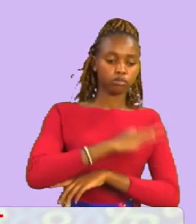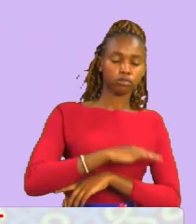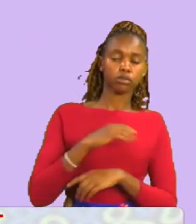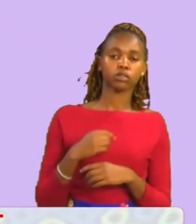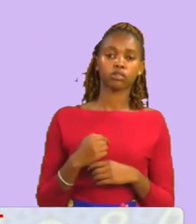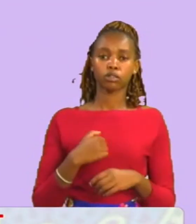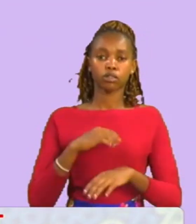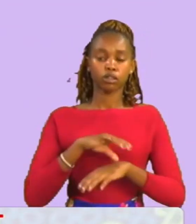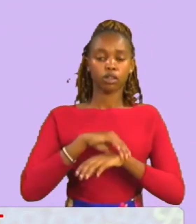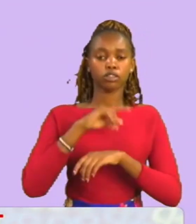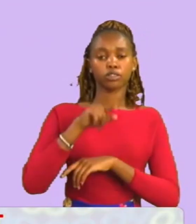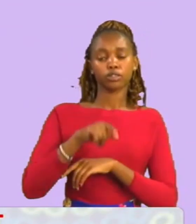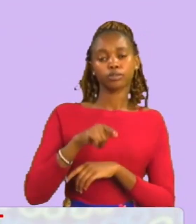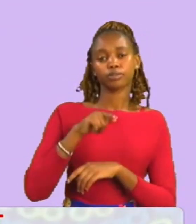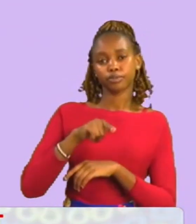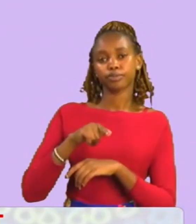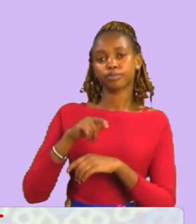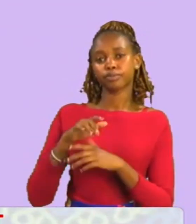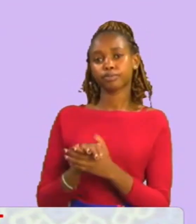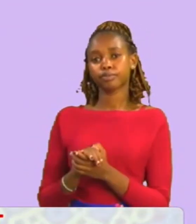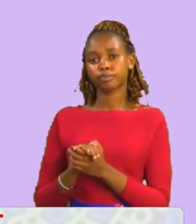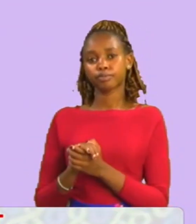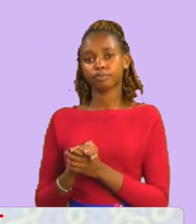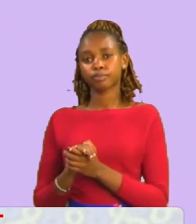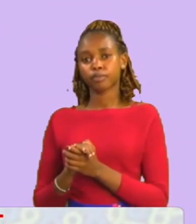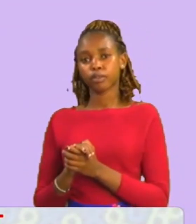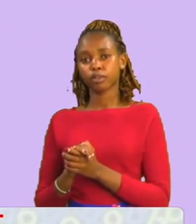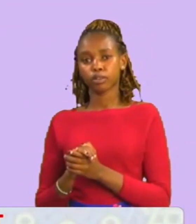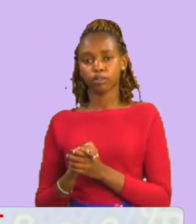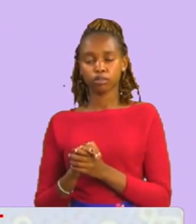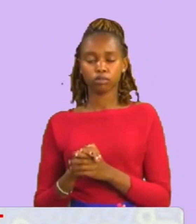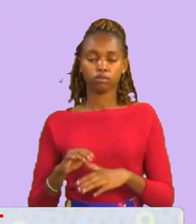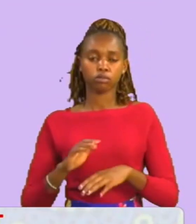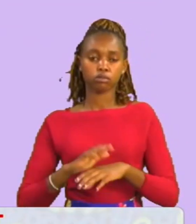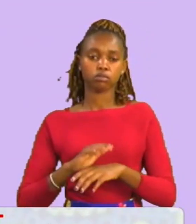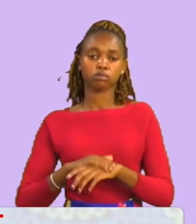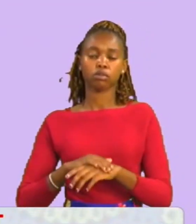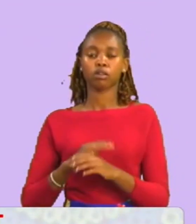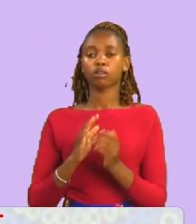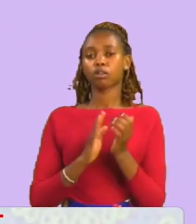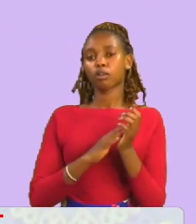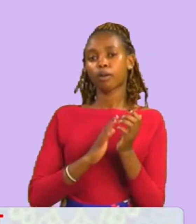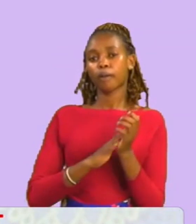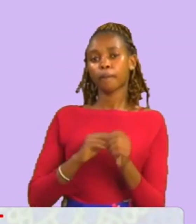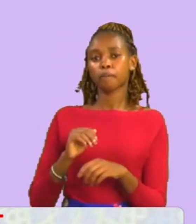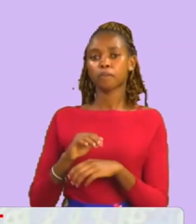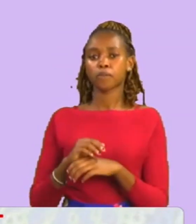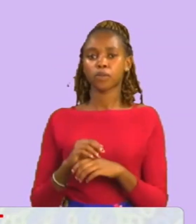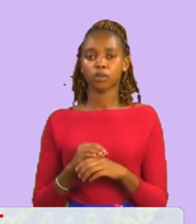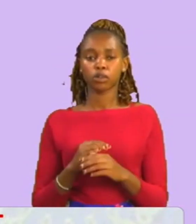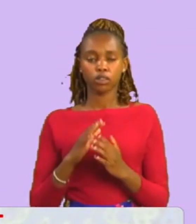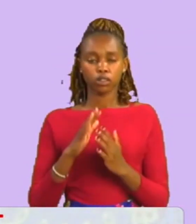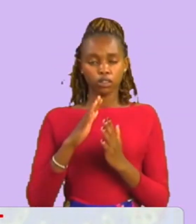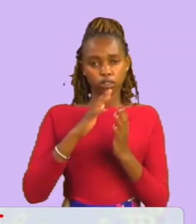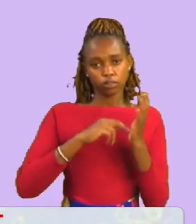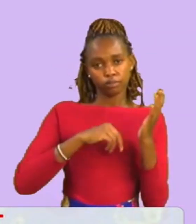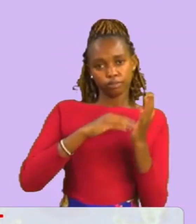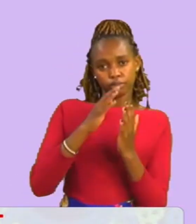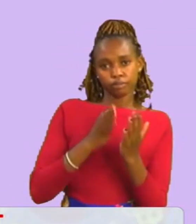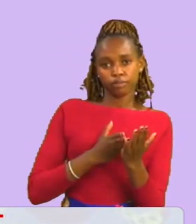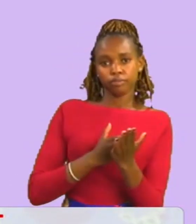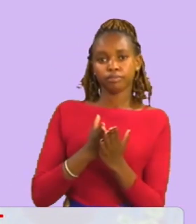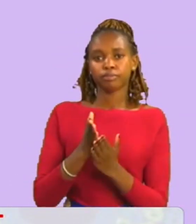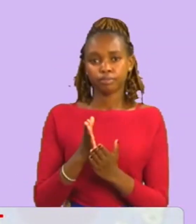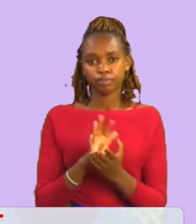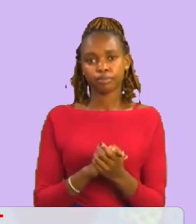got you. We got you with some good music, some good vibes, and positivity all the way. Alright, let me just go through some of the comments before to funge hapa hivi, because